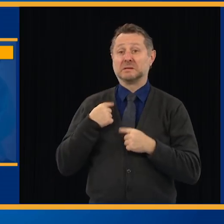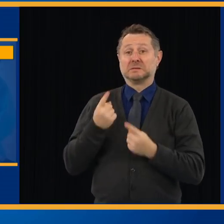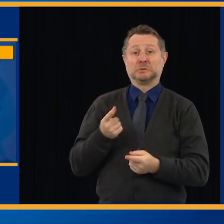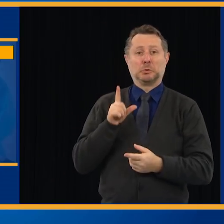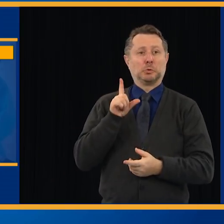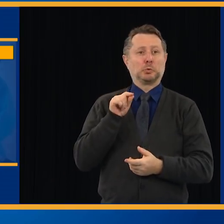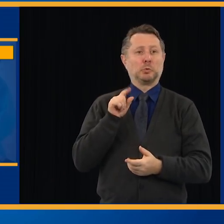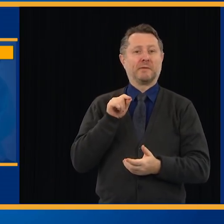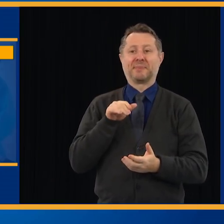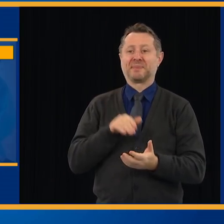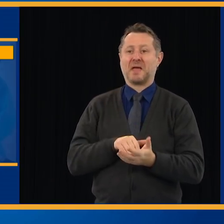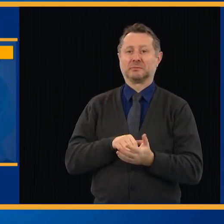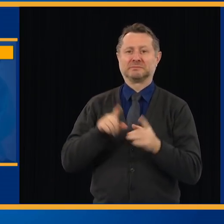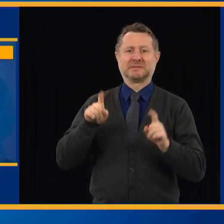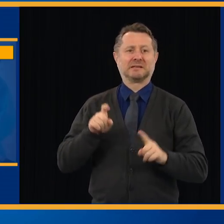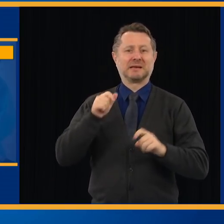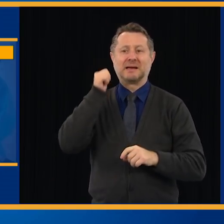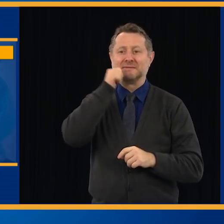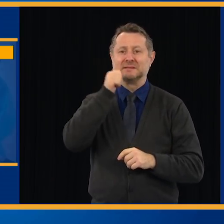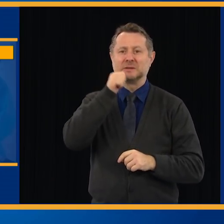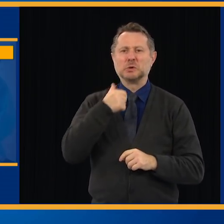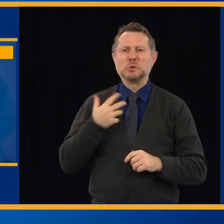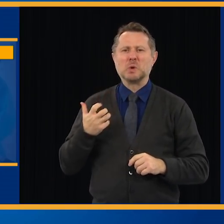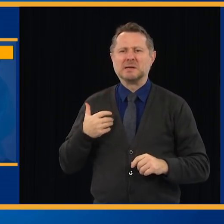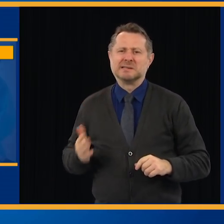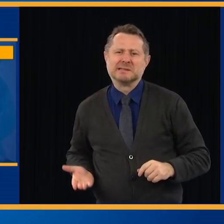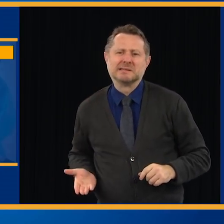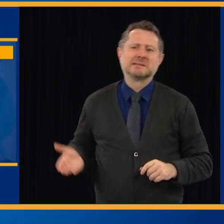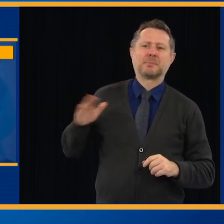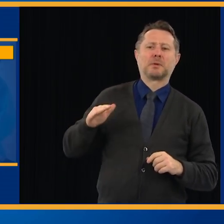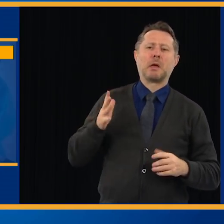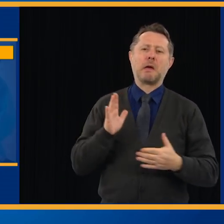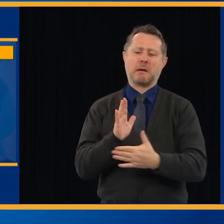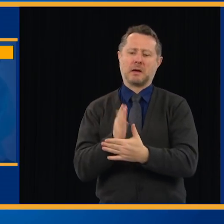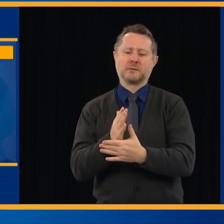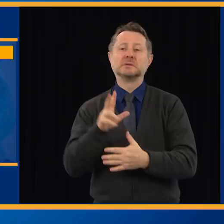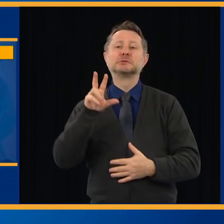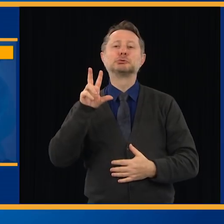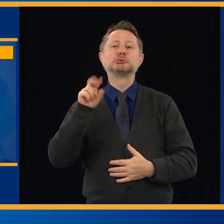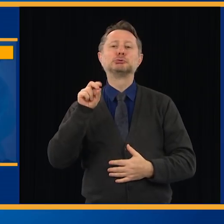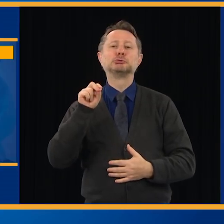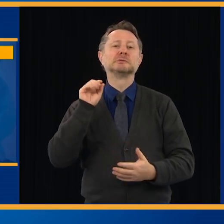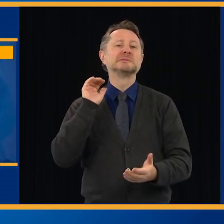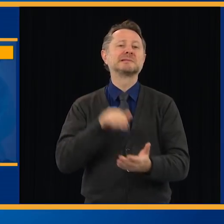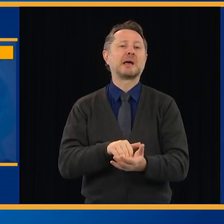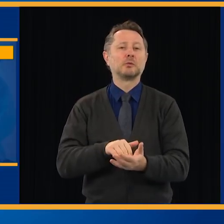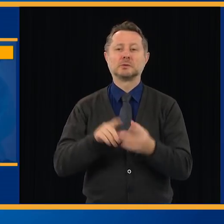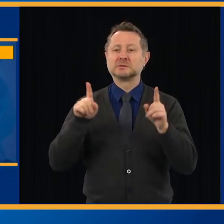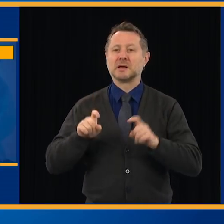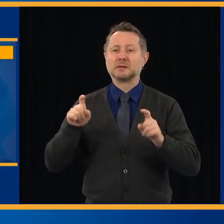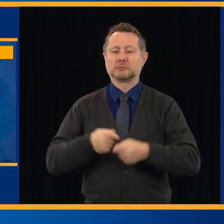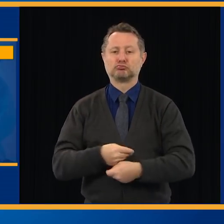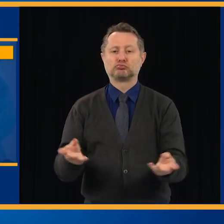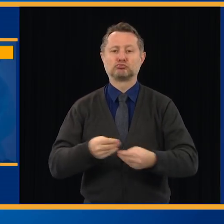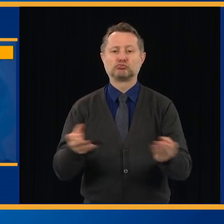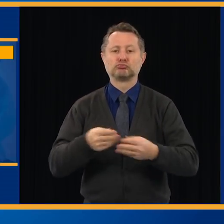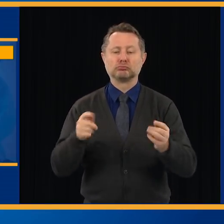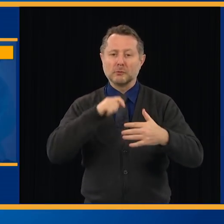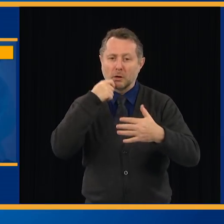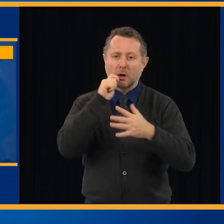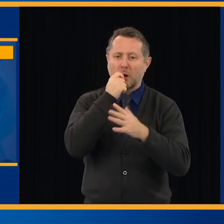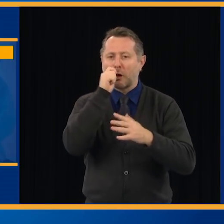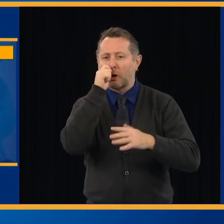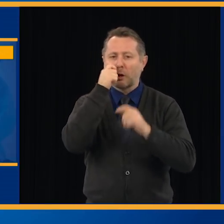double that. We're now on average about 30,000 tests per day, which is a